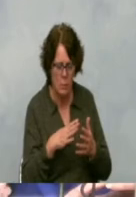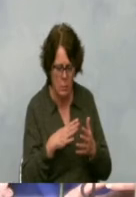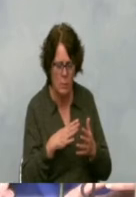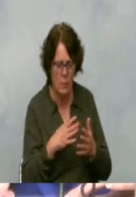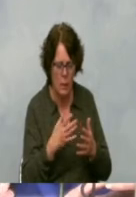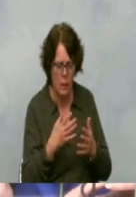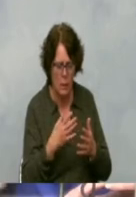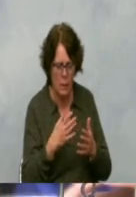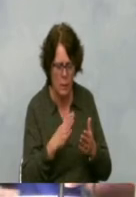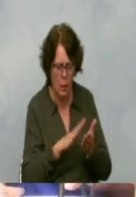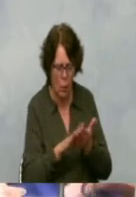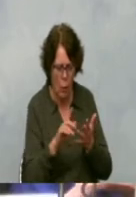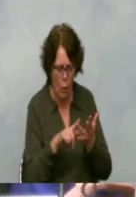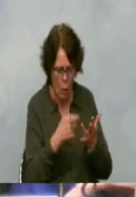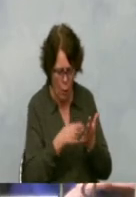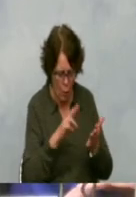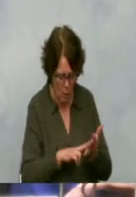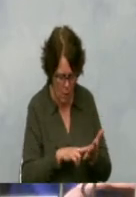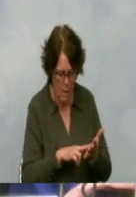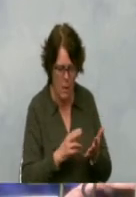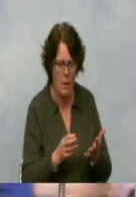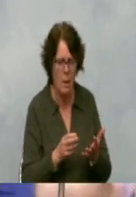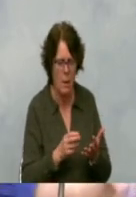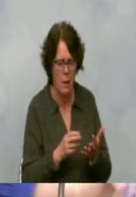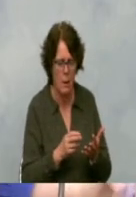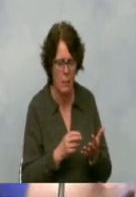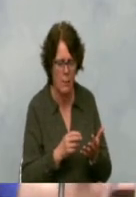have Councillor Horn.